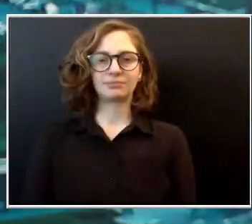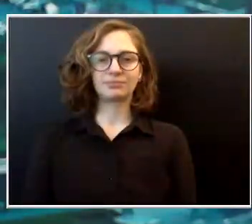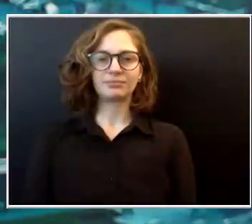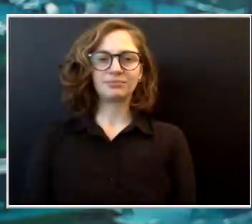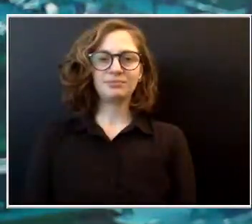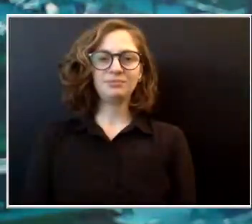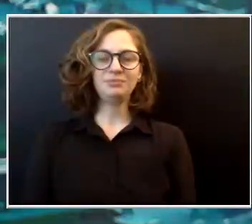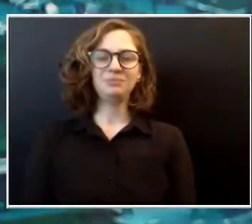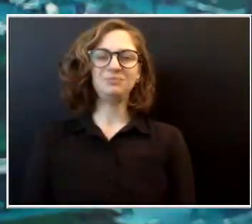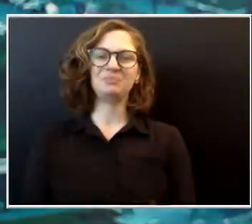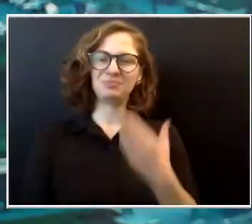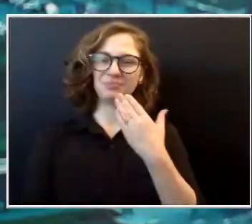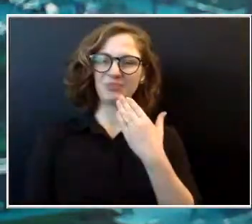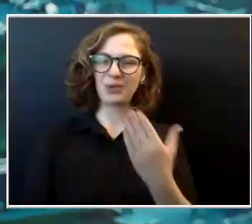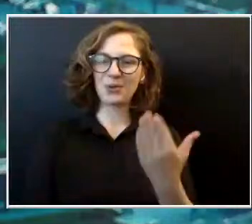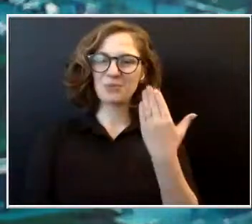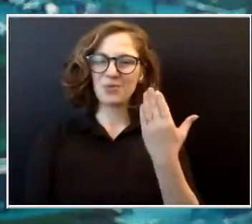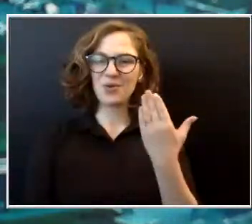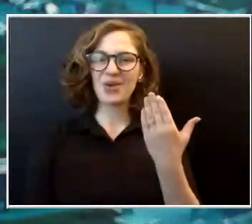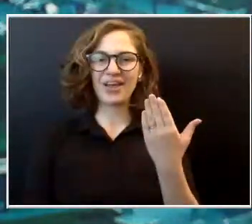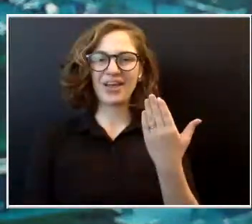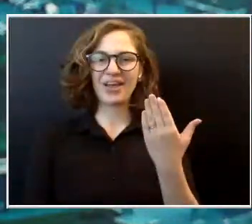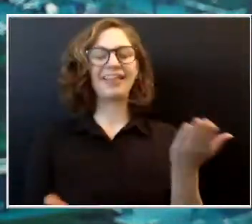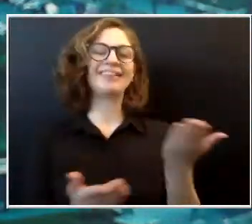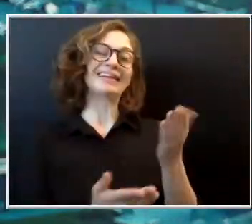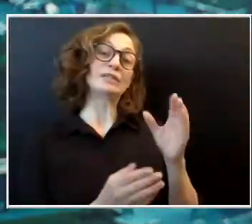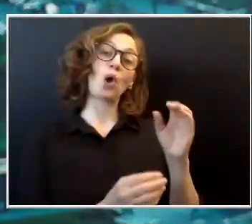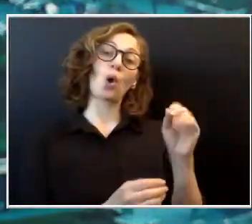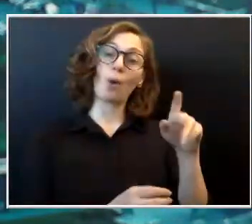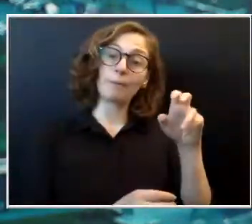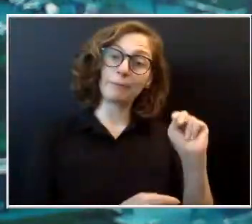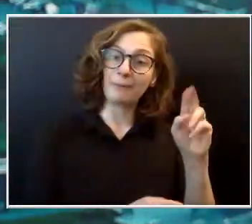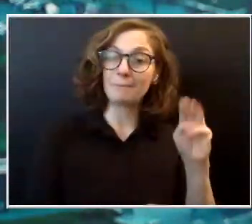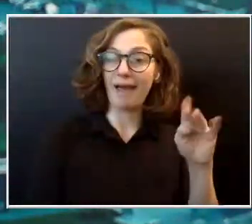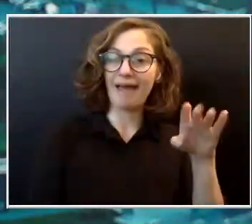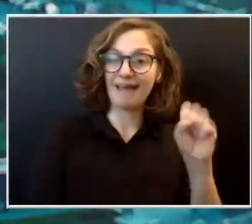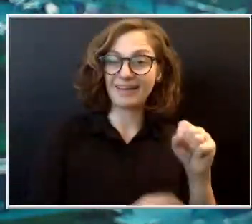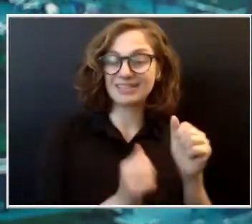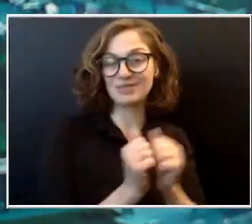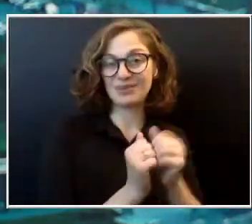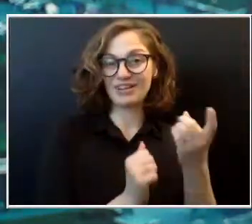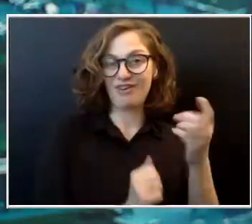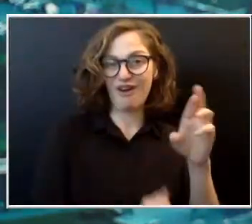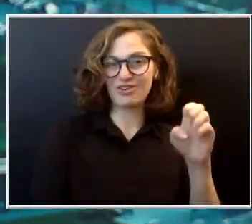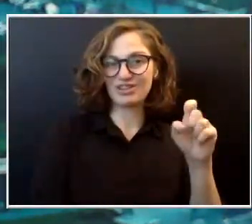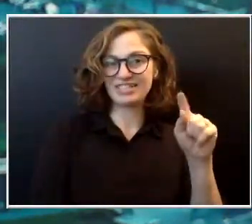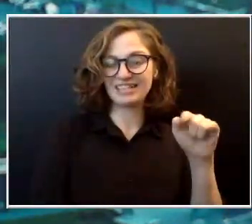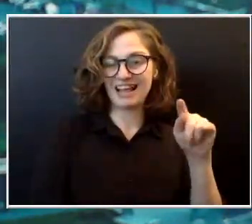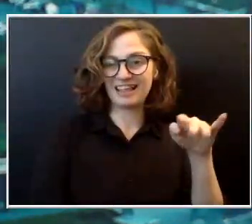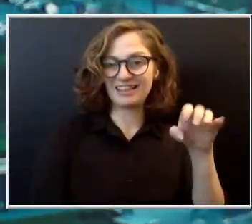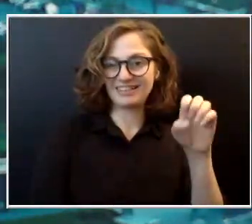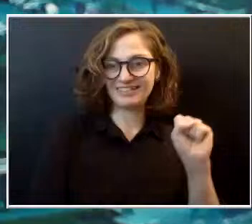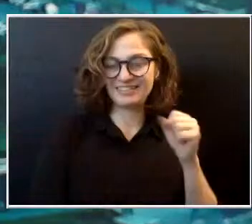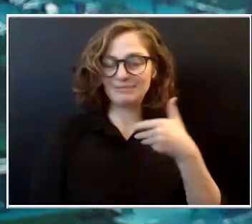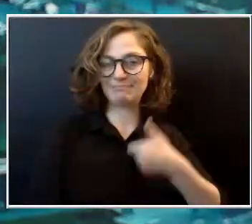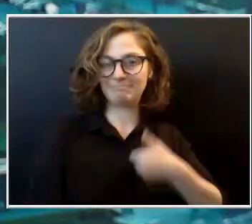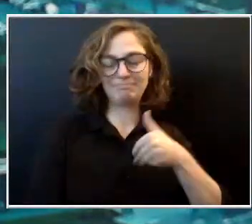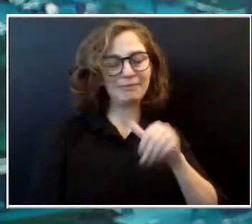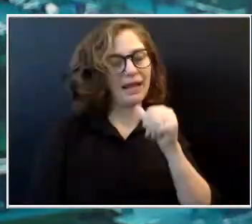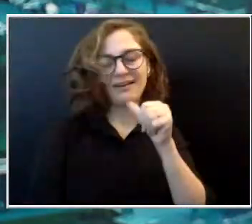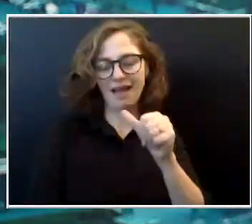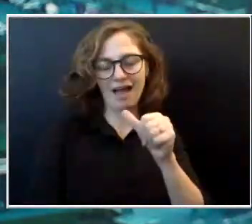Good morning. This is Open Mics with Dr. Stites. I'm not Dr. Stites. I'm Alexis Del Cid, filling in for Dr. Stites today. And on